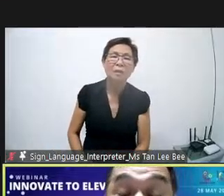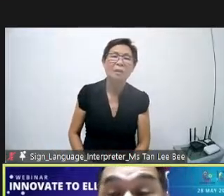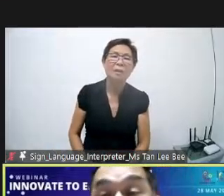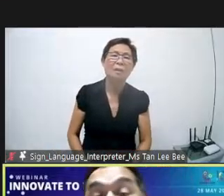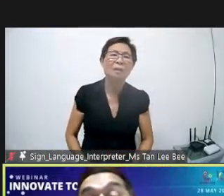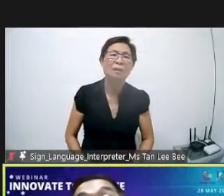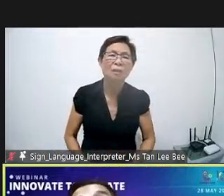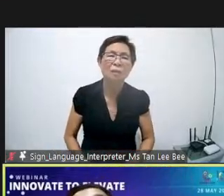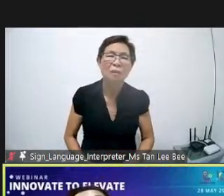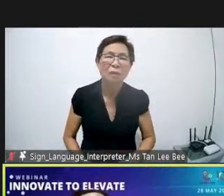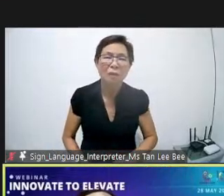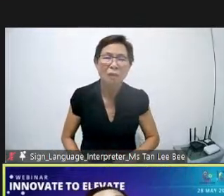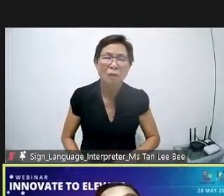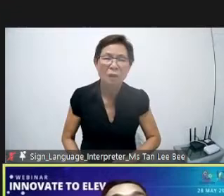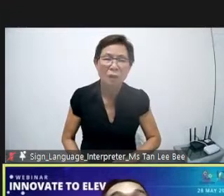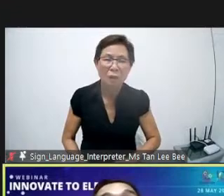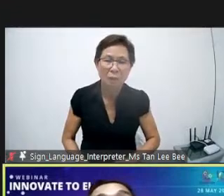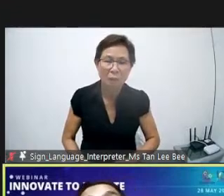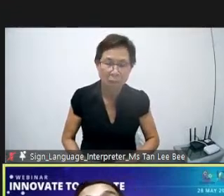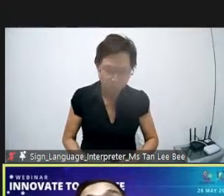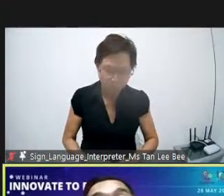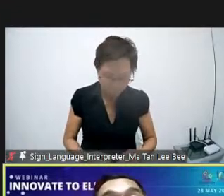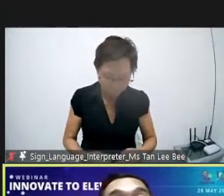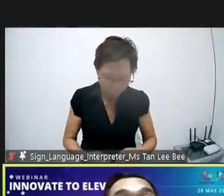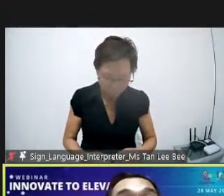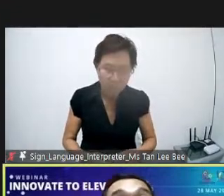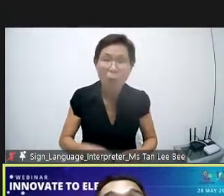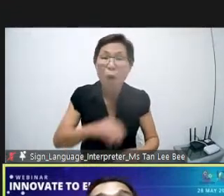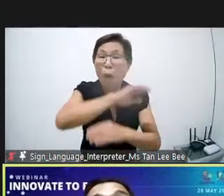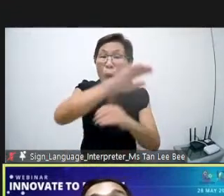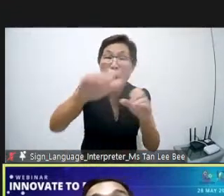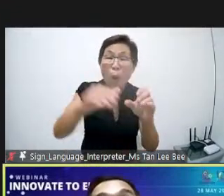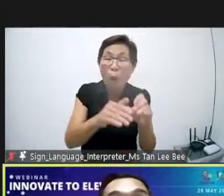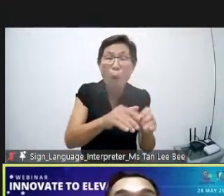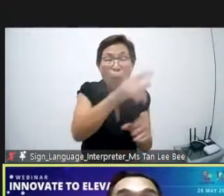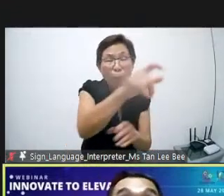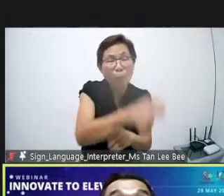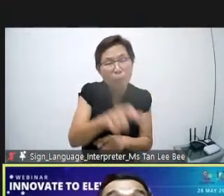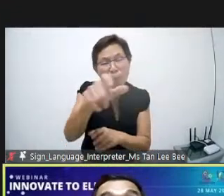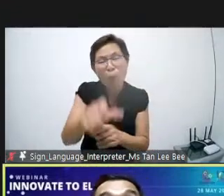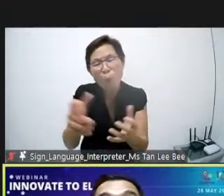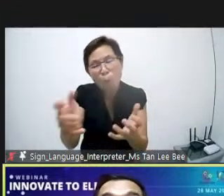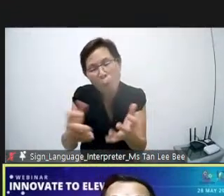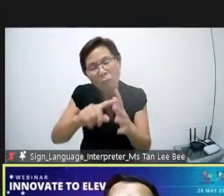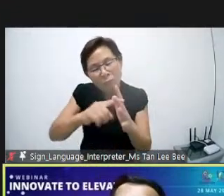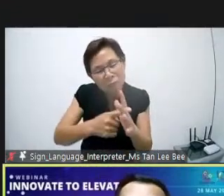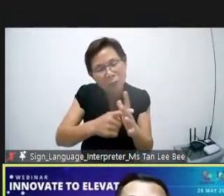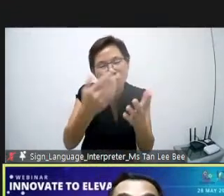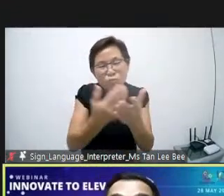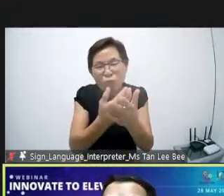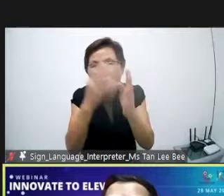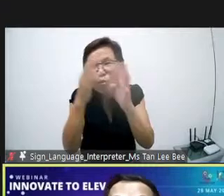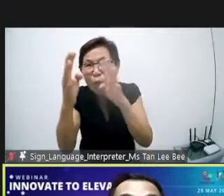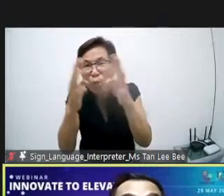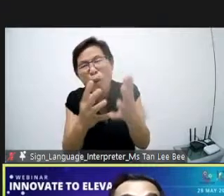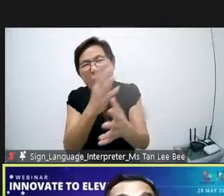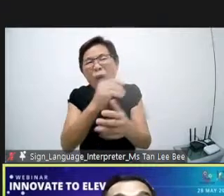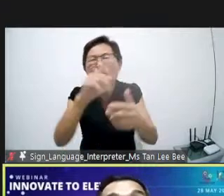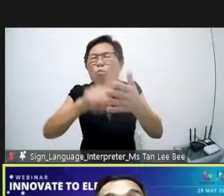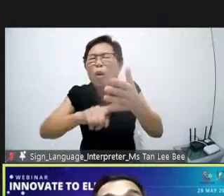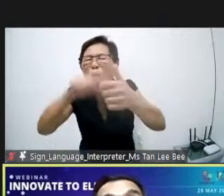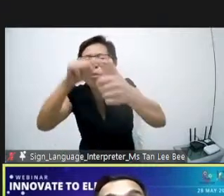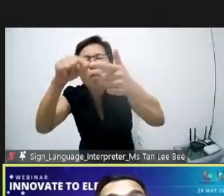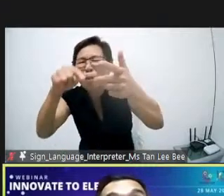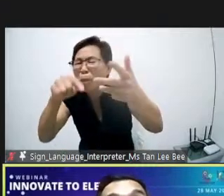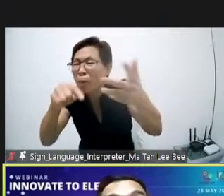are the issues that bothering all parties or all people who want to start innovations and what's innovation all about, and why is